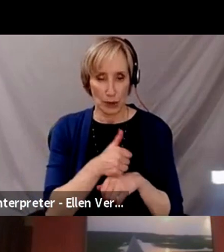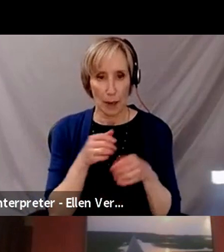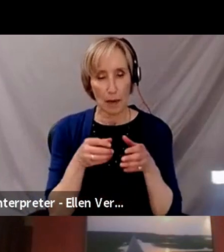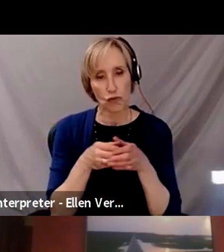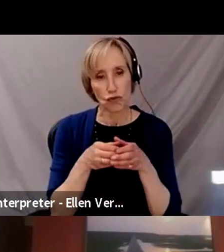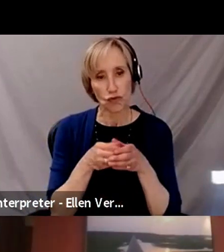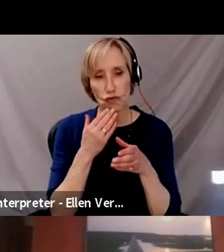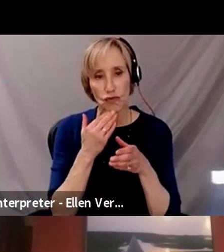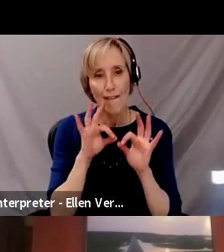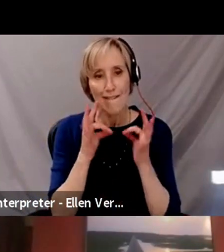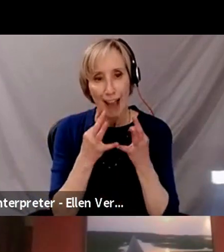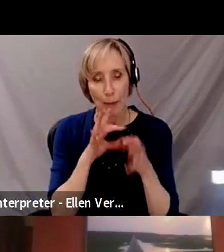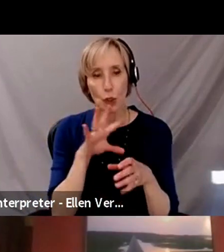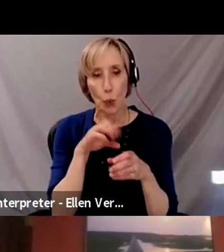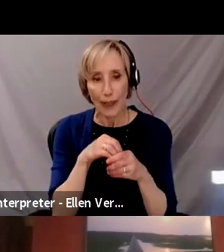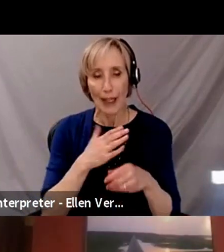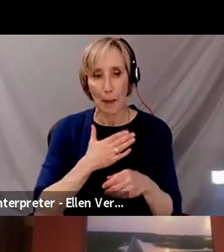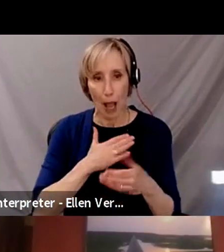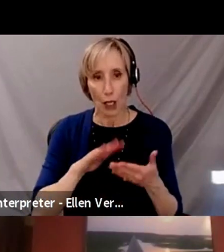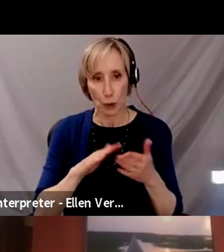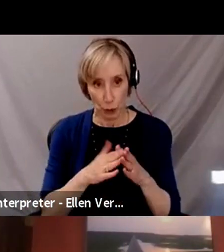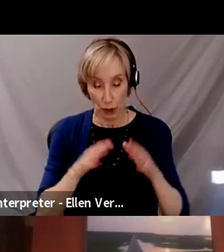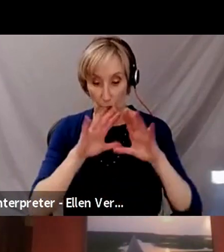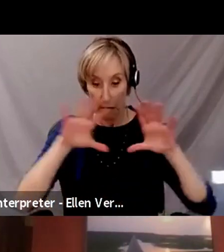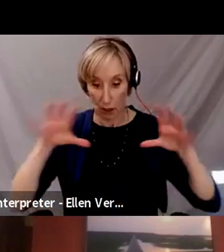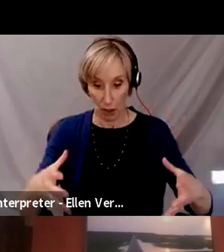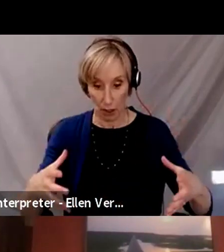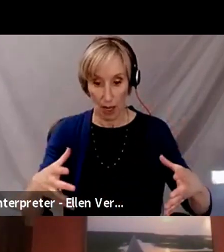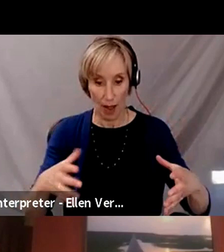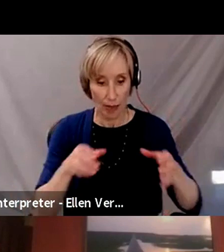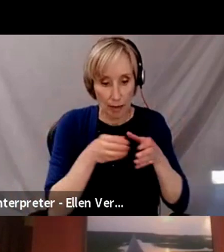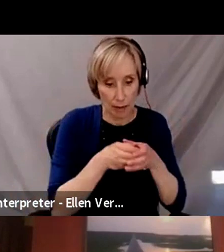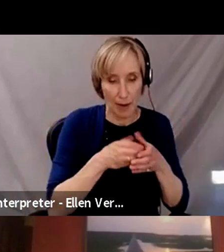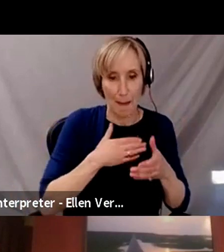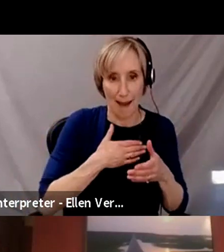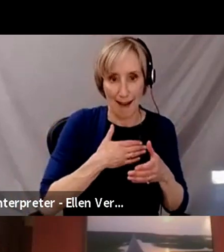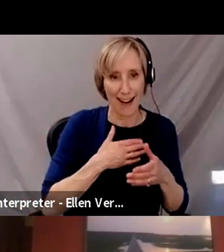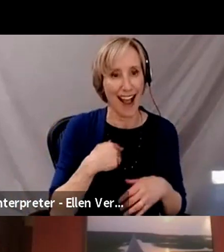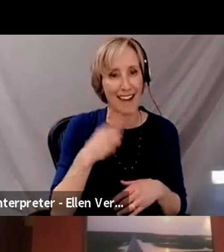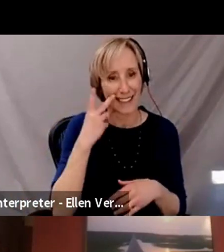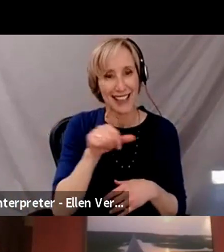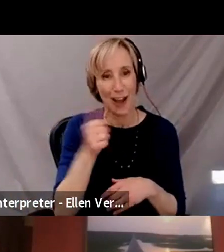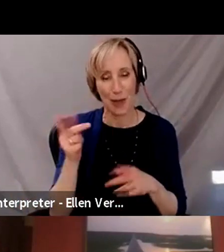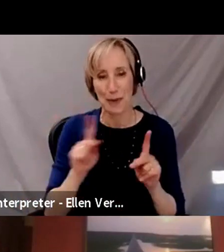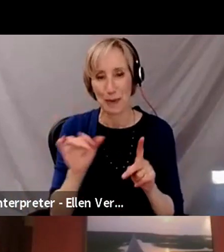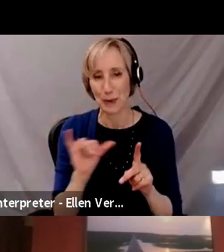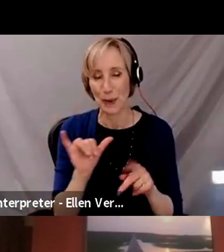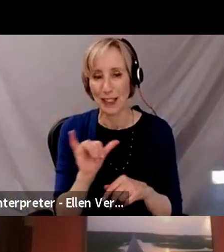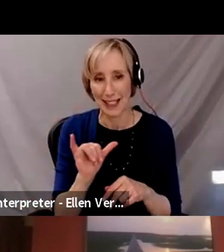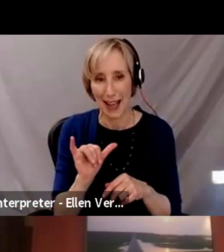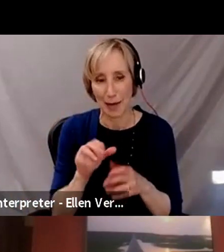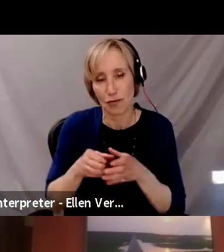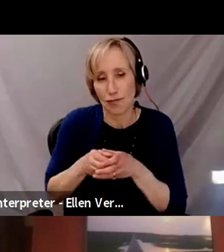my community. And that is something I've seen over the years that other people in these communities do.